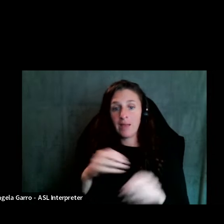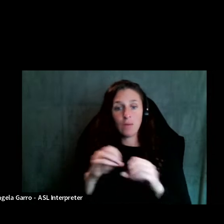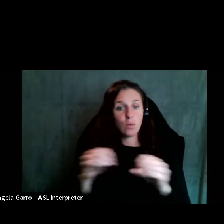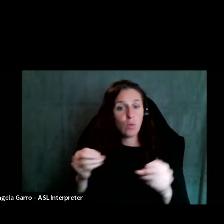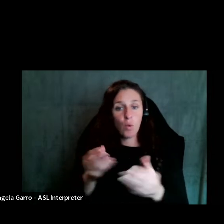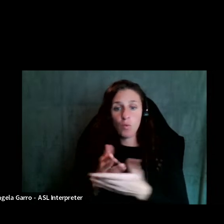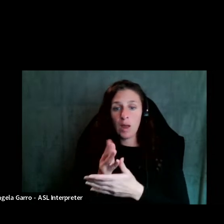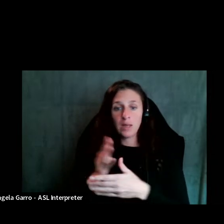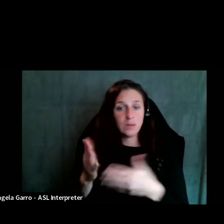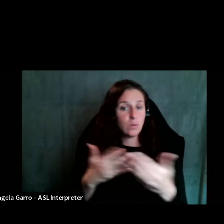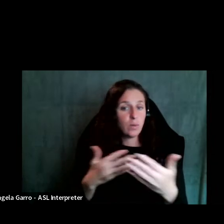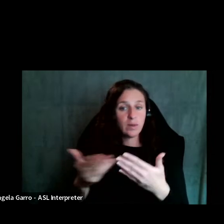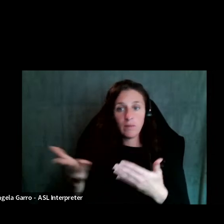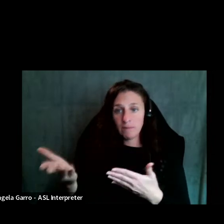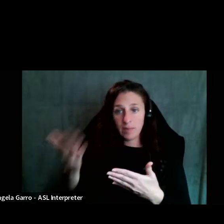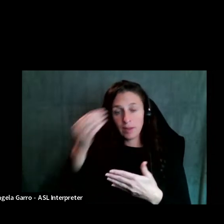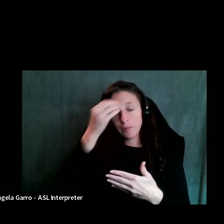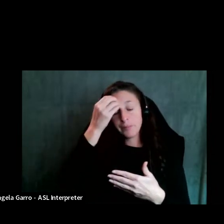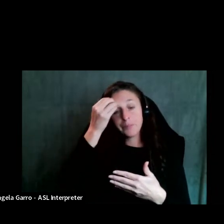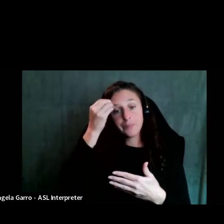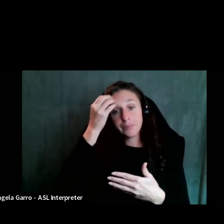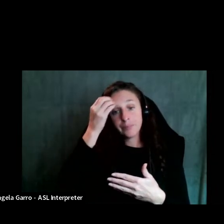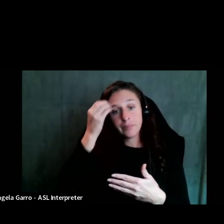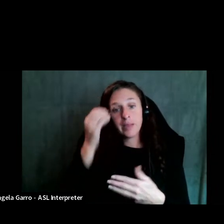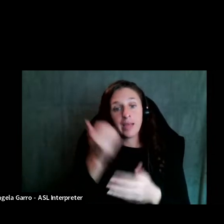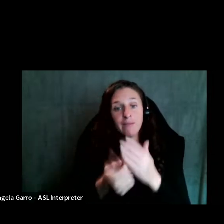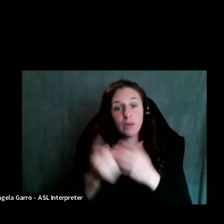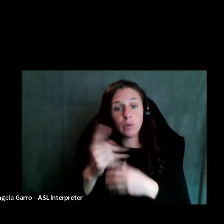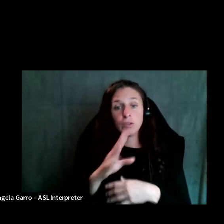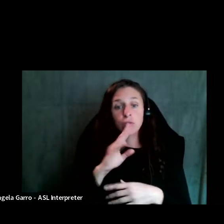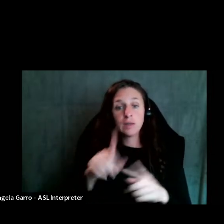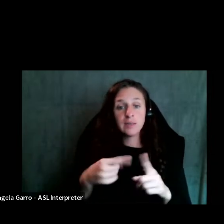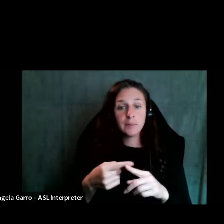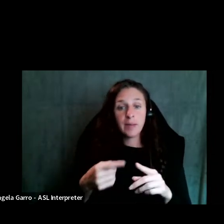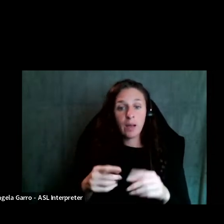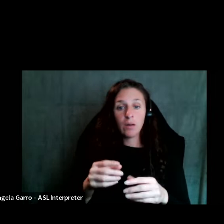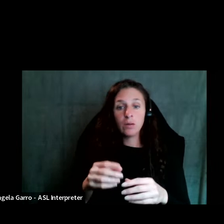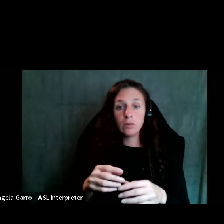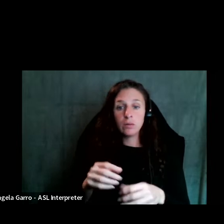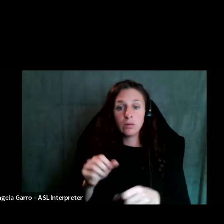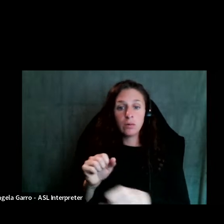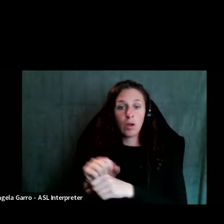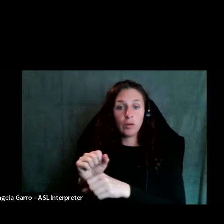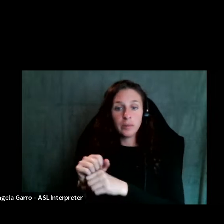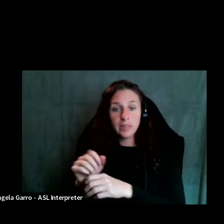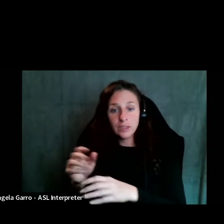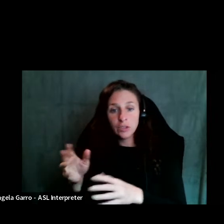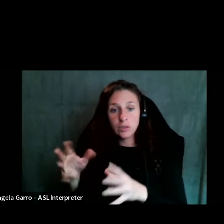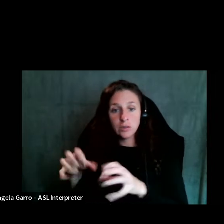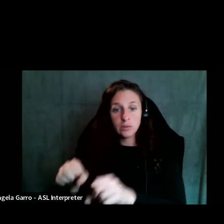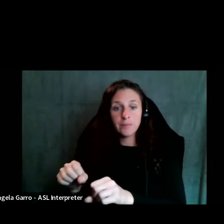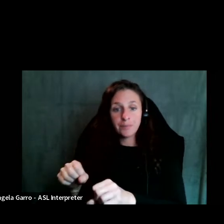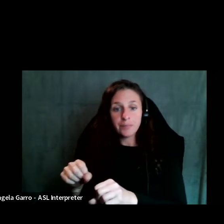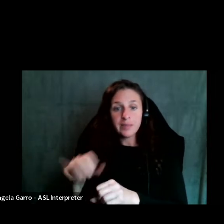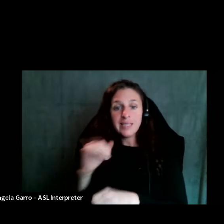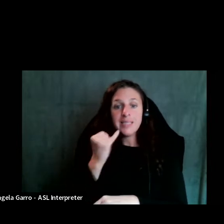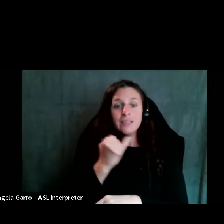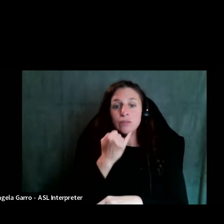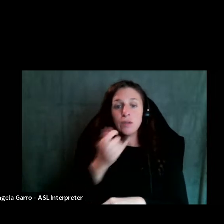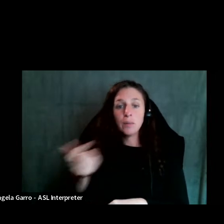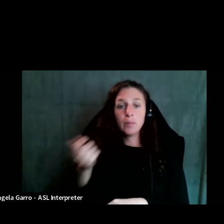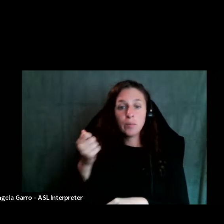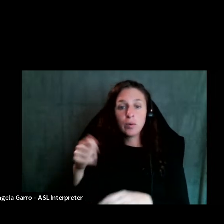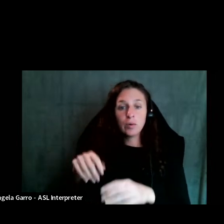there. Everybody talks about occupation. Israel has pulled out of in Gaza in 2005, 18 years